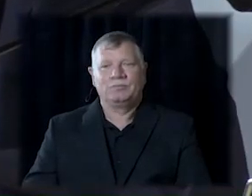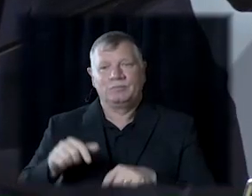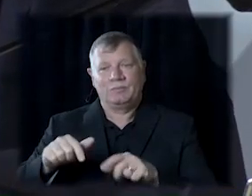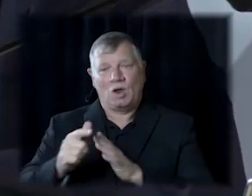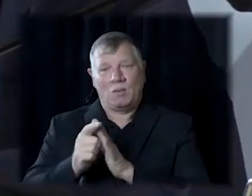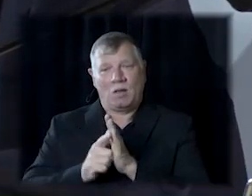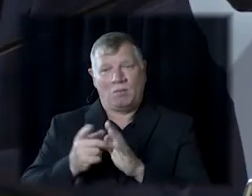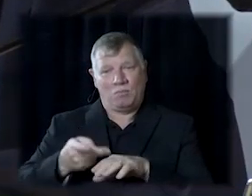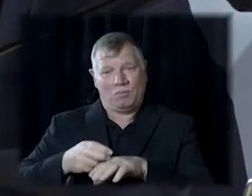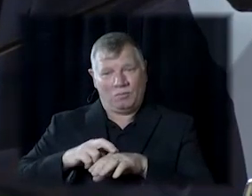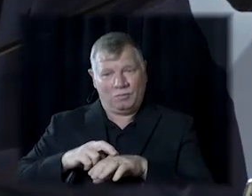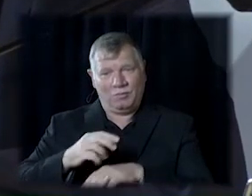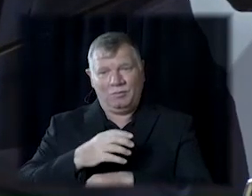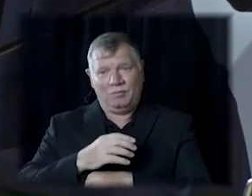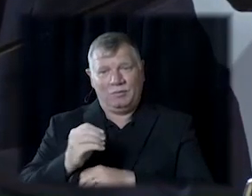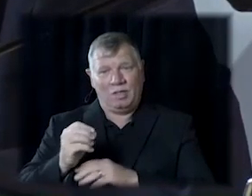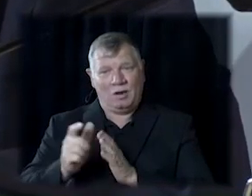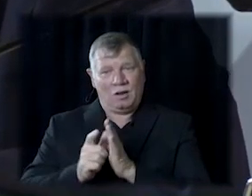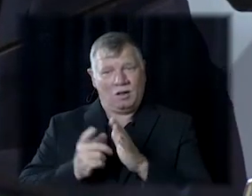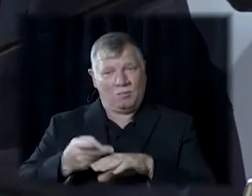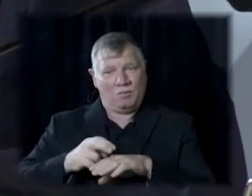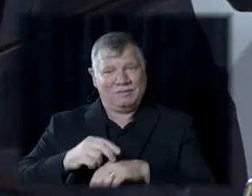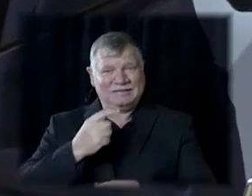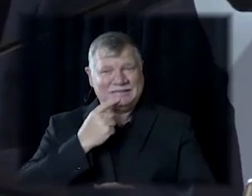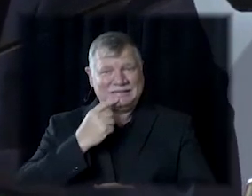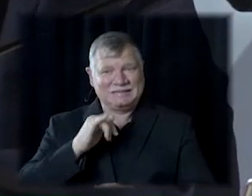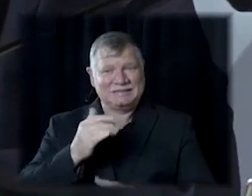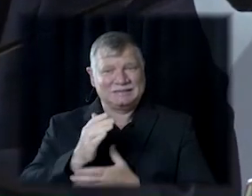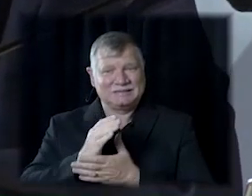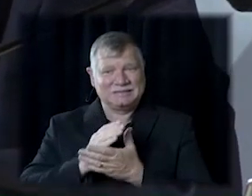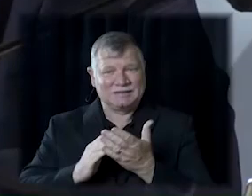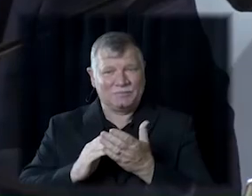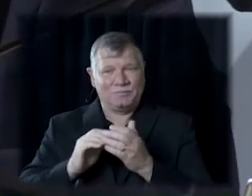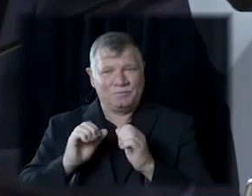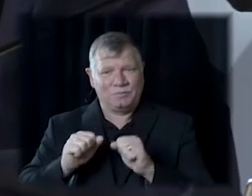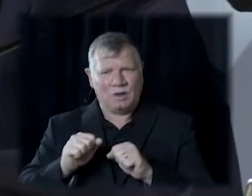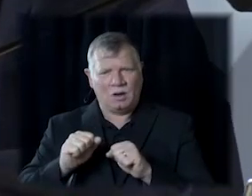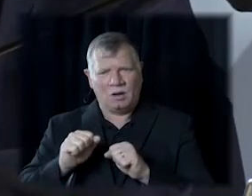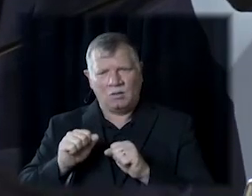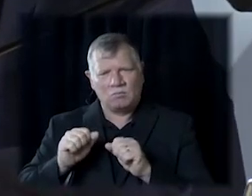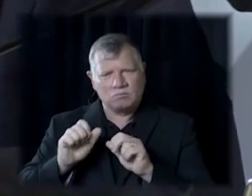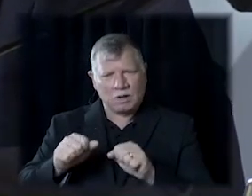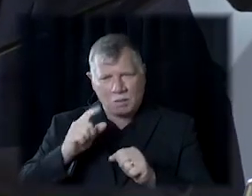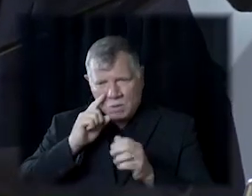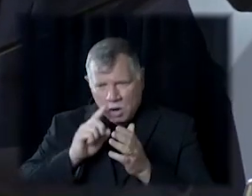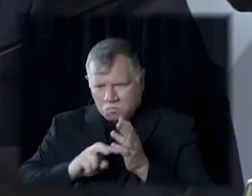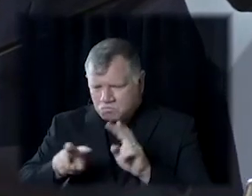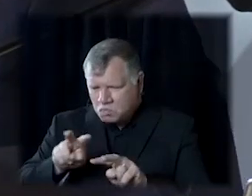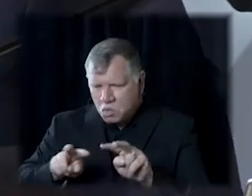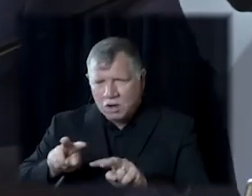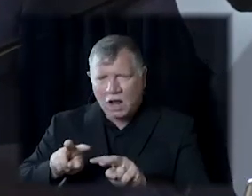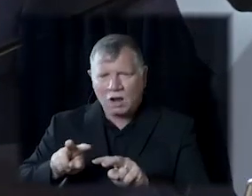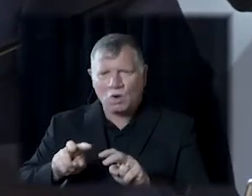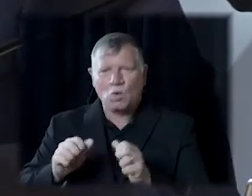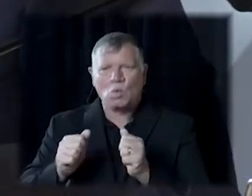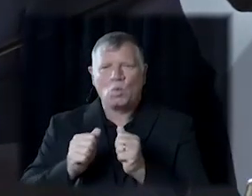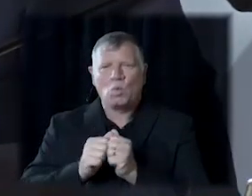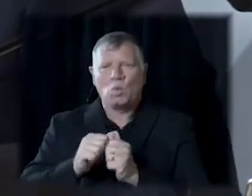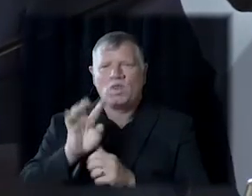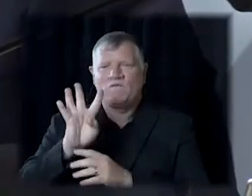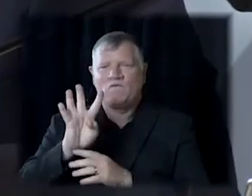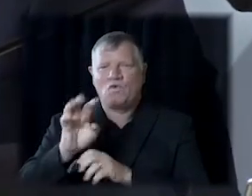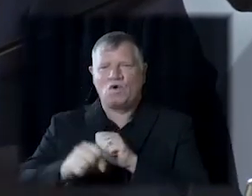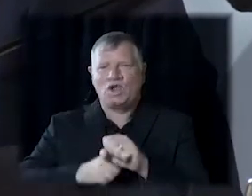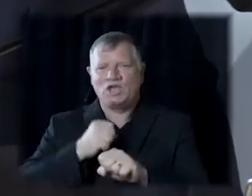Rico, and under the law of Puerto Rico, certain causes of action can be looked at with a 4-year